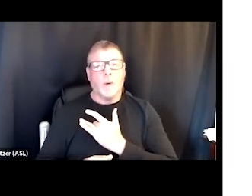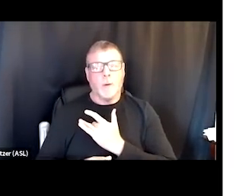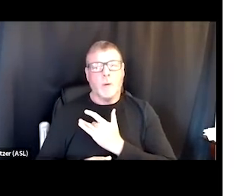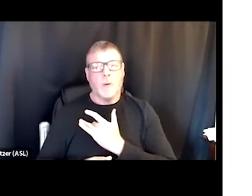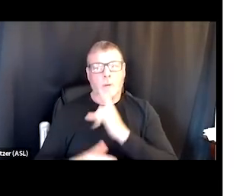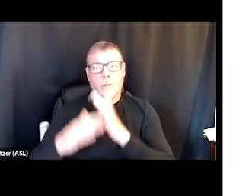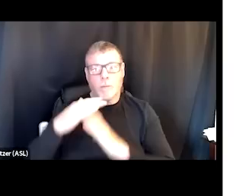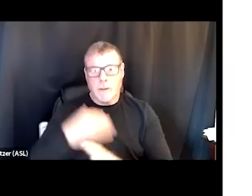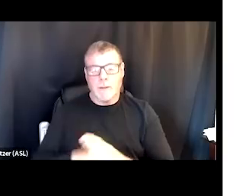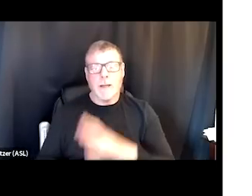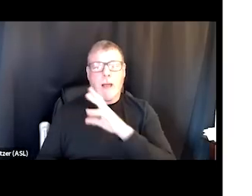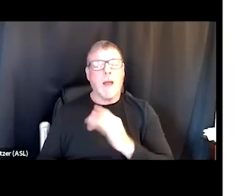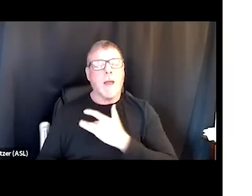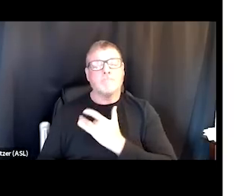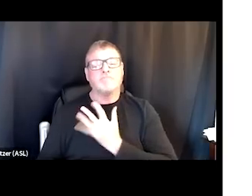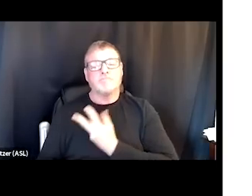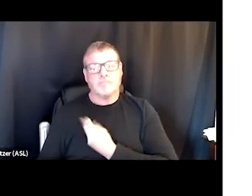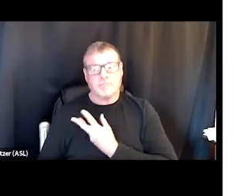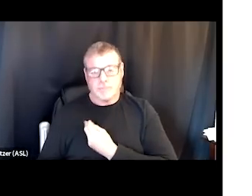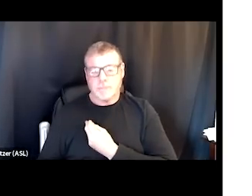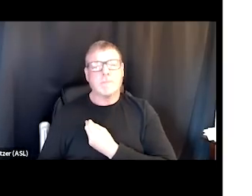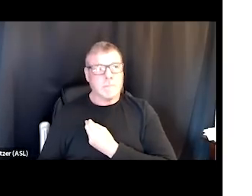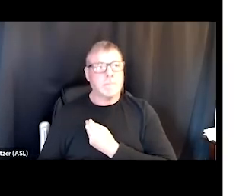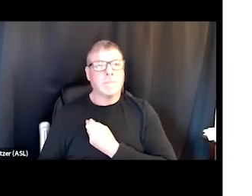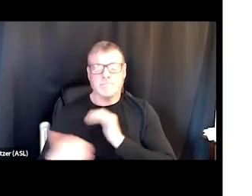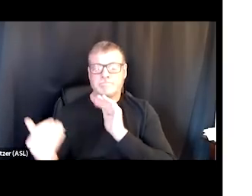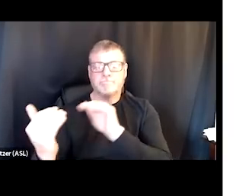treat them with respect and they treat you back the same way.